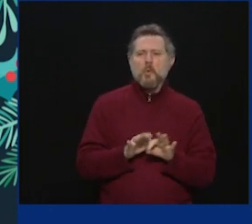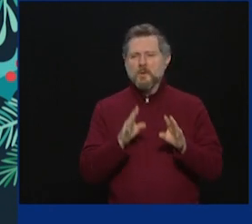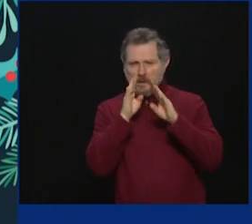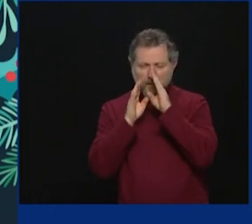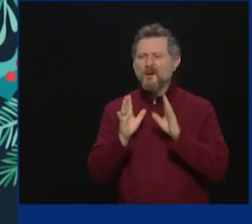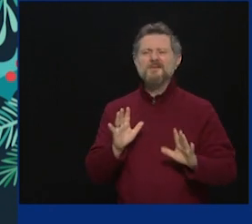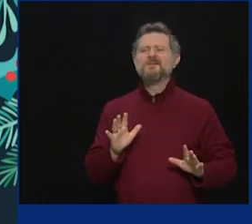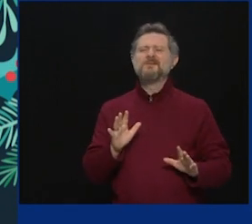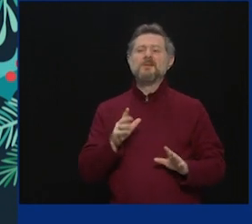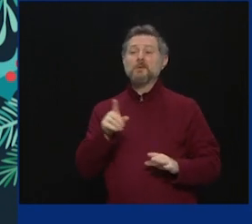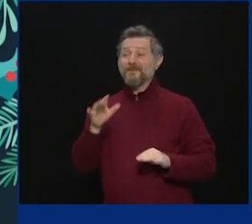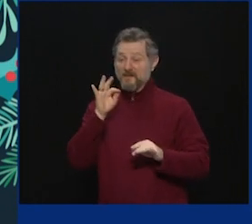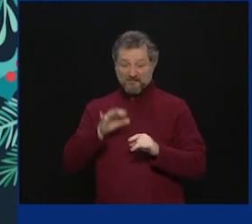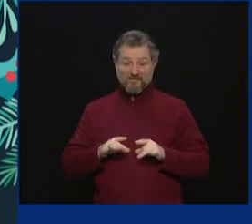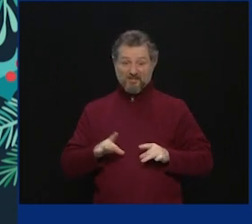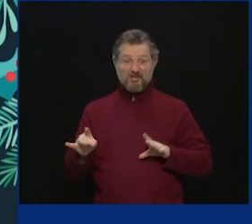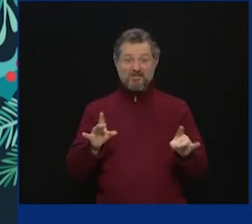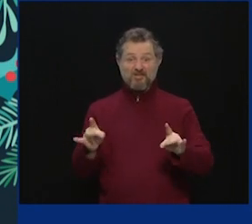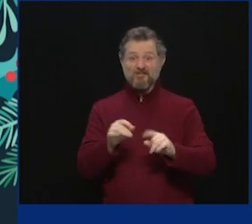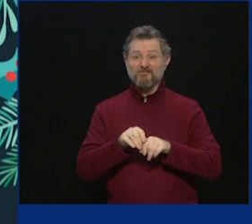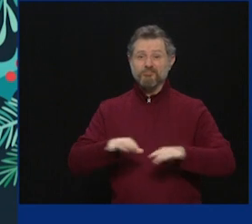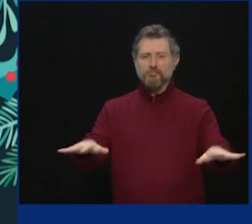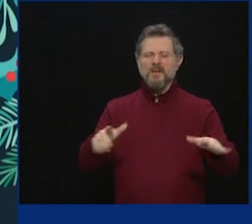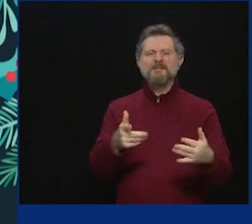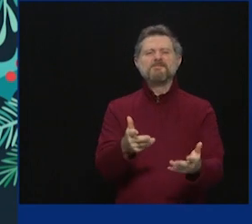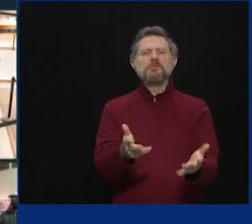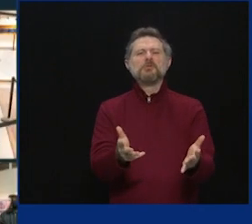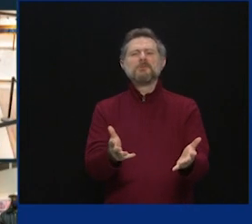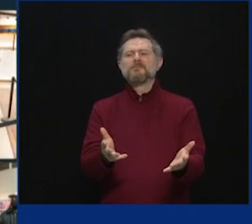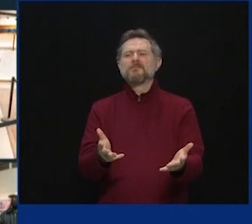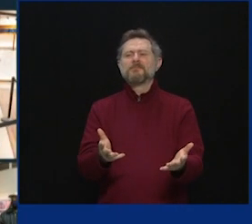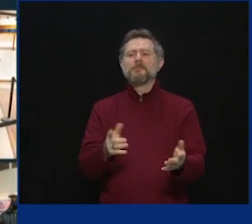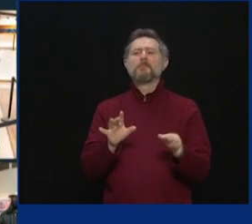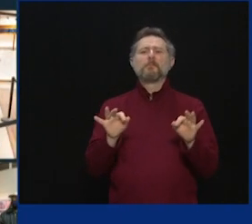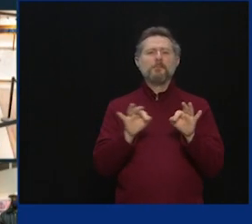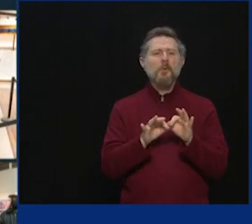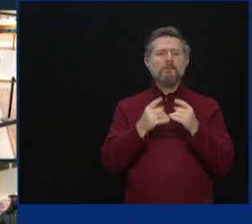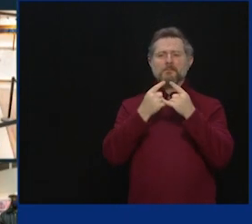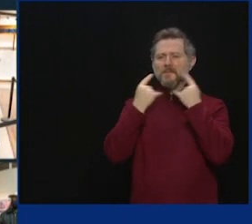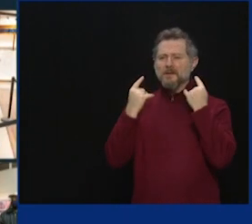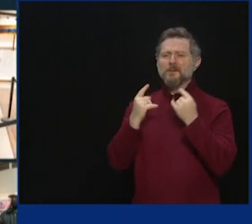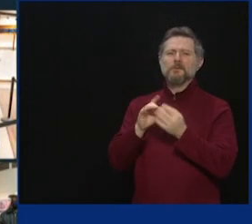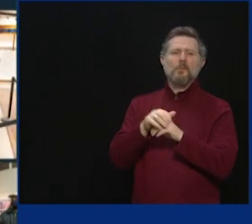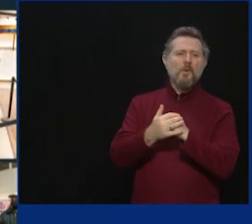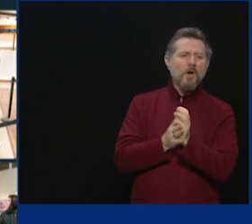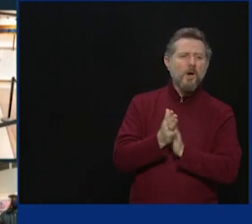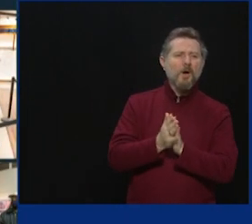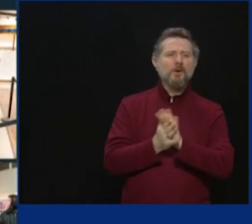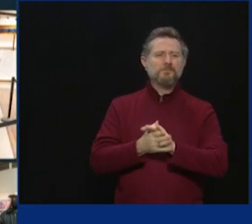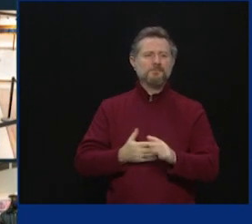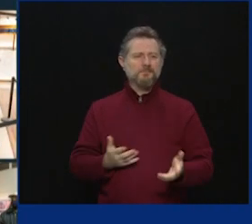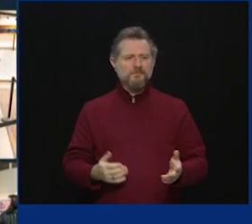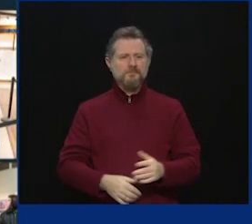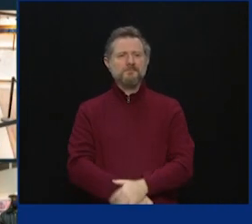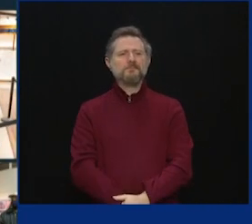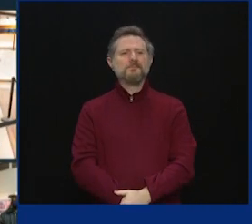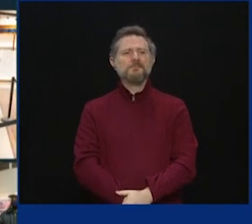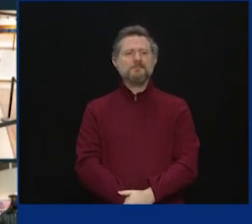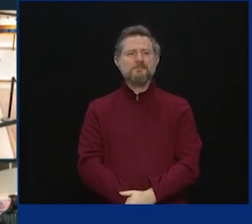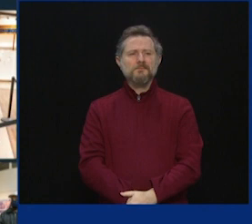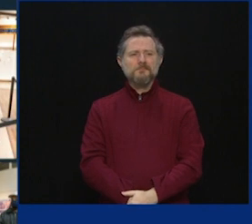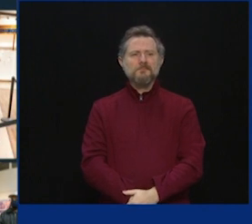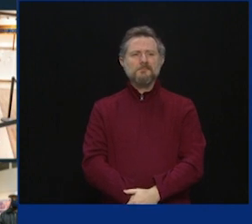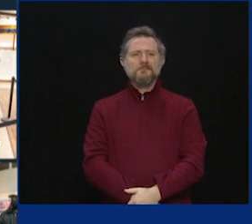So no unnecessary trips to the emergency rooms. Keep wearing the mask. Wash your hands. And I'll say, as I wrap up